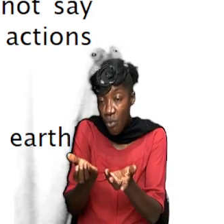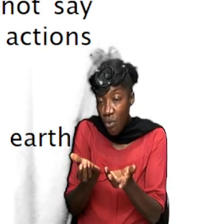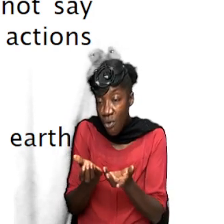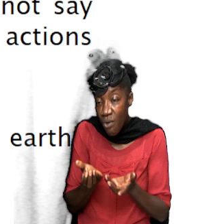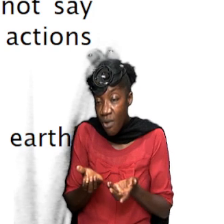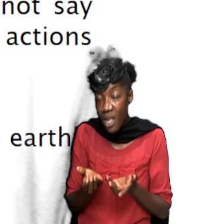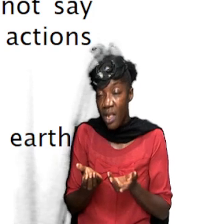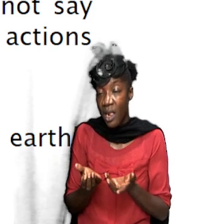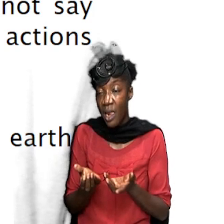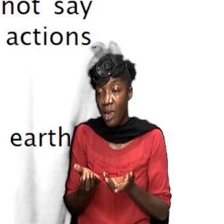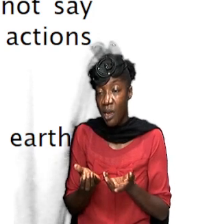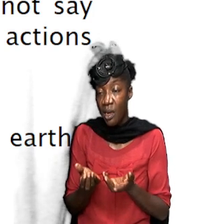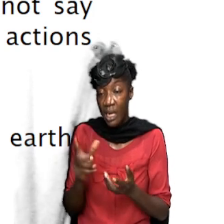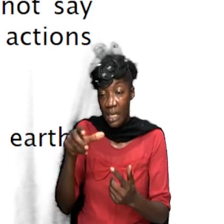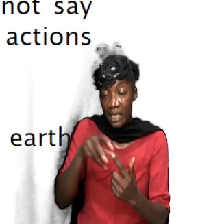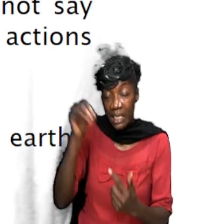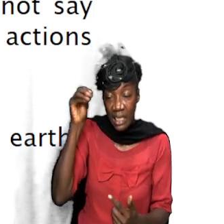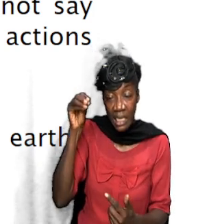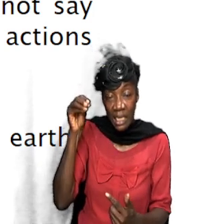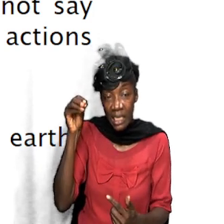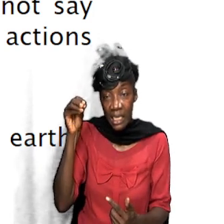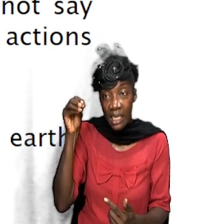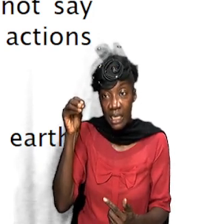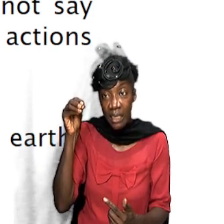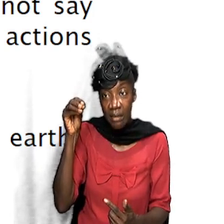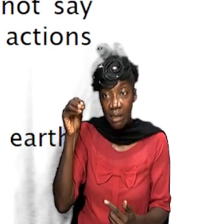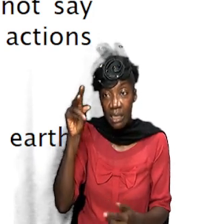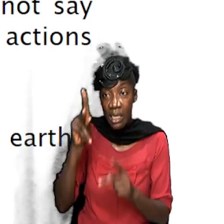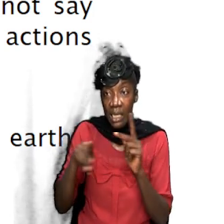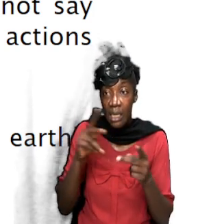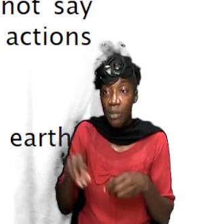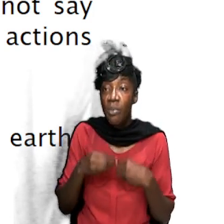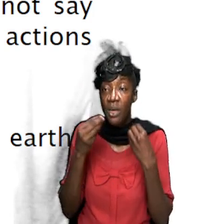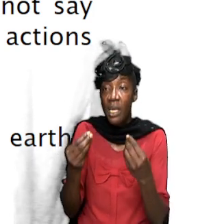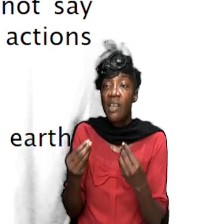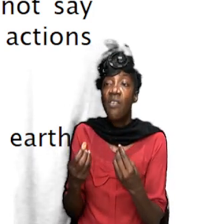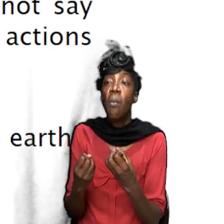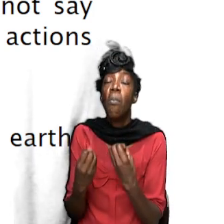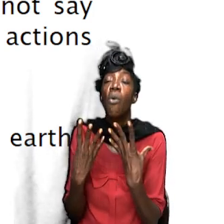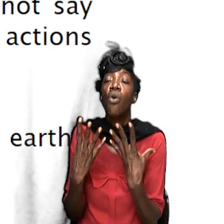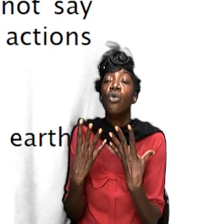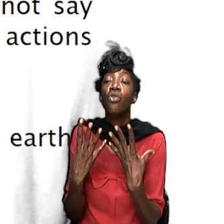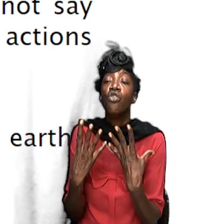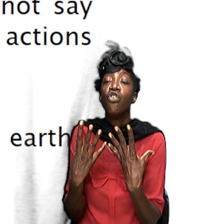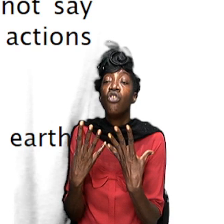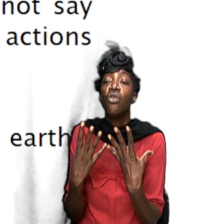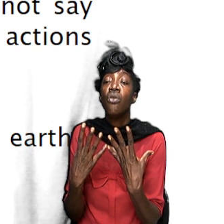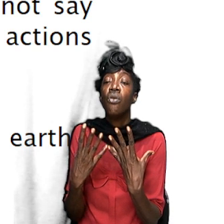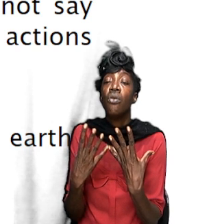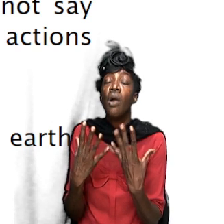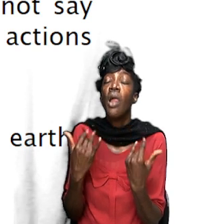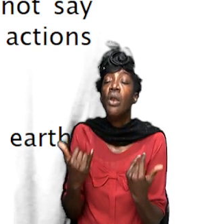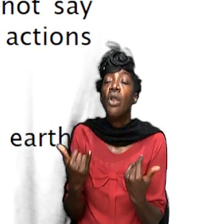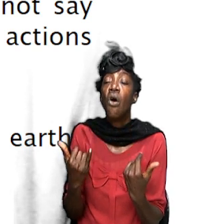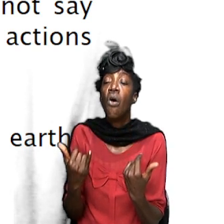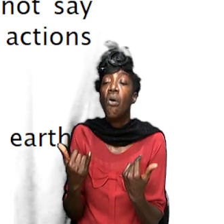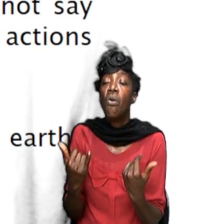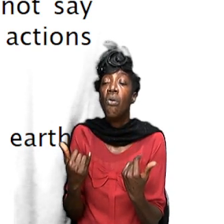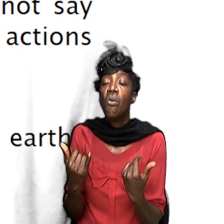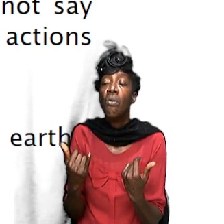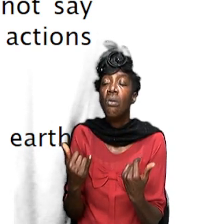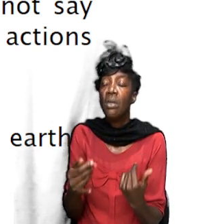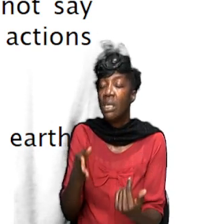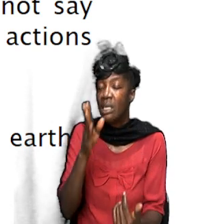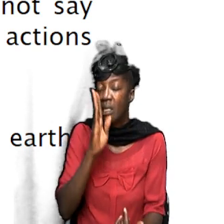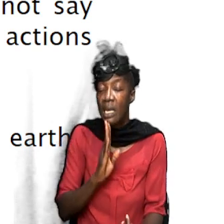whom he selected, the people whom he have given so much to was now at the point where they are saying,